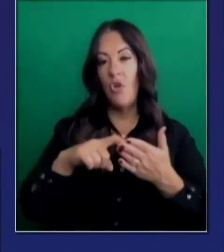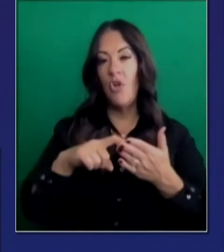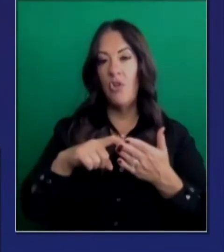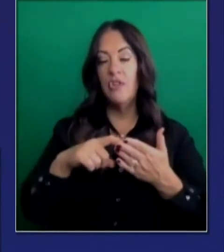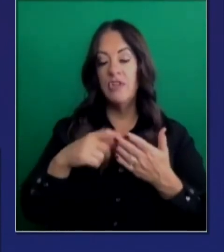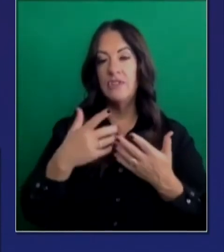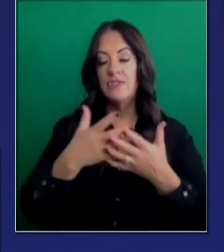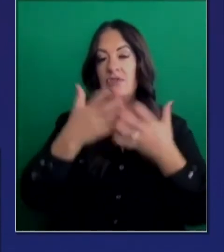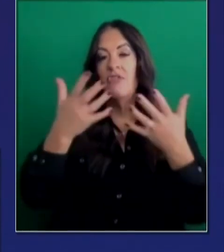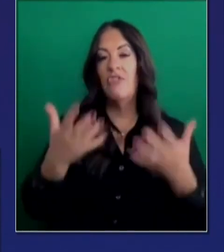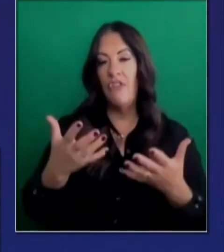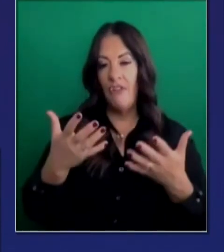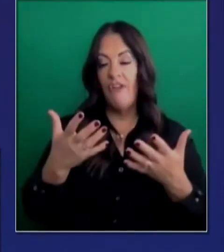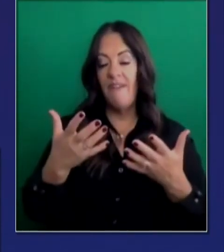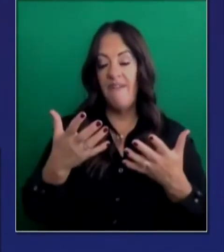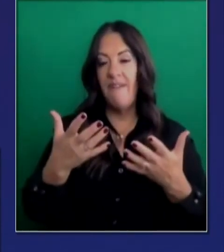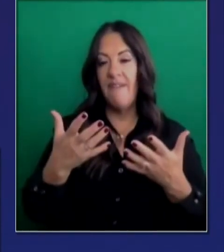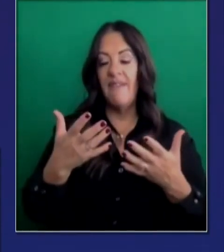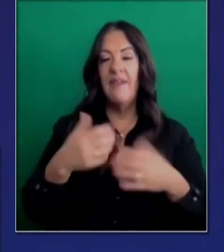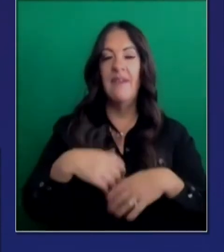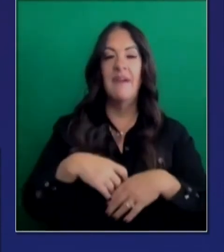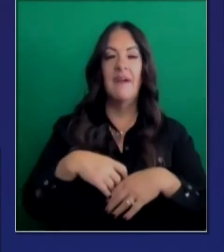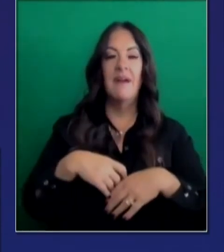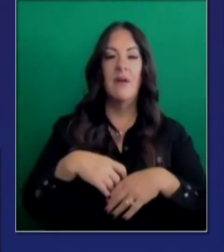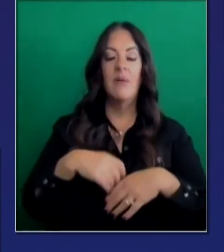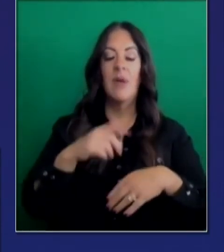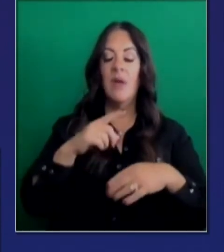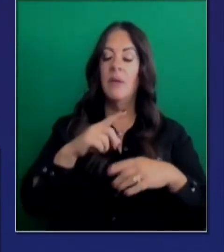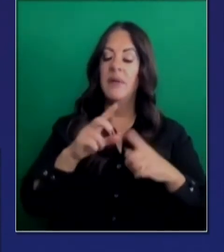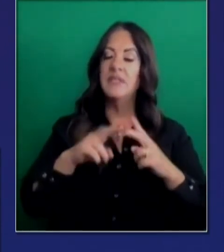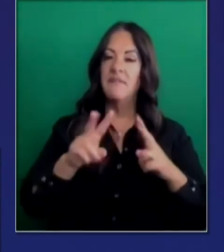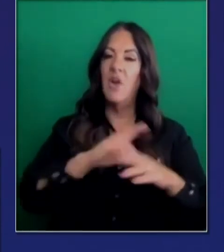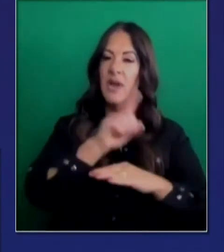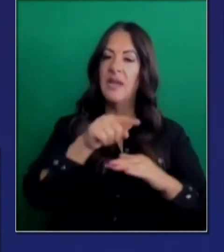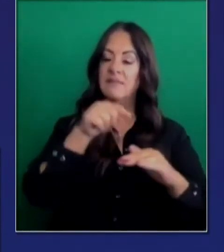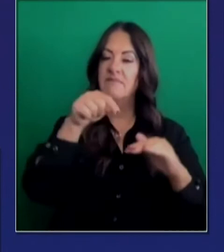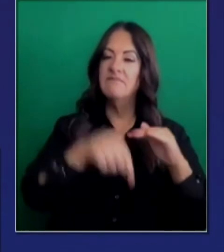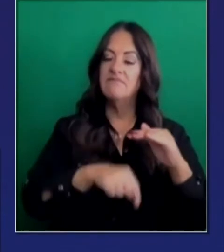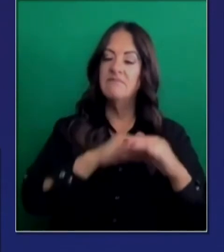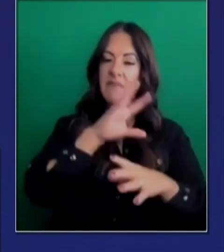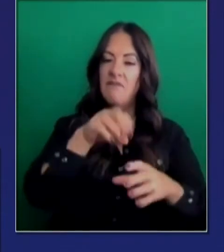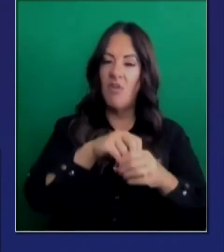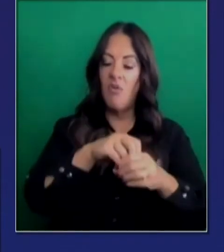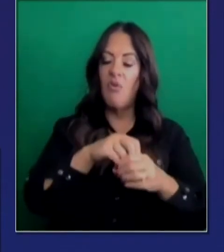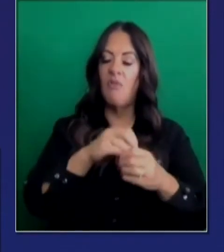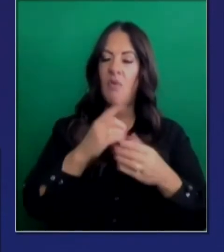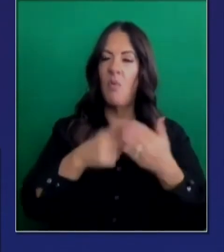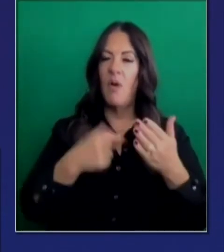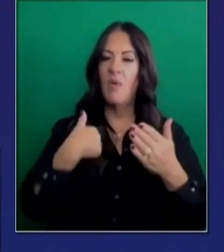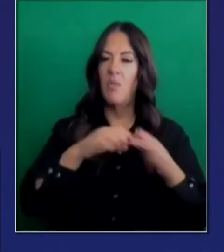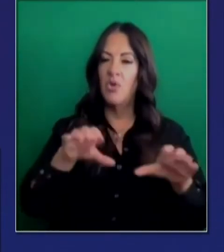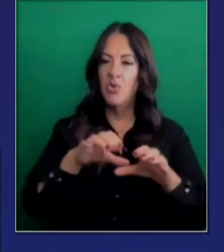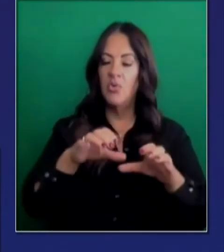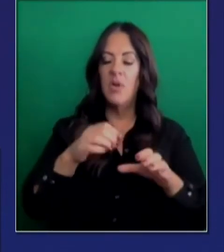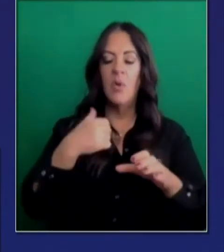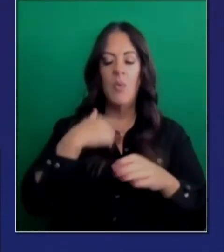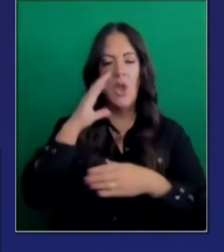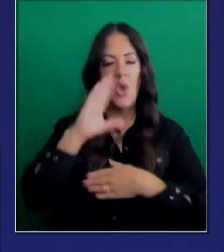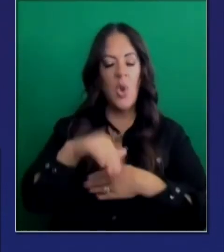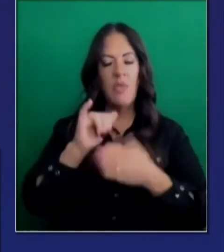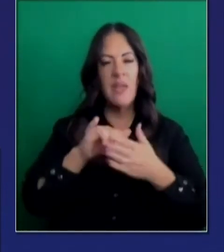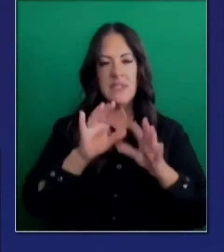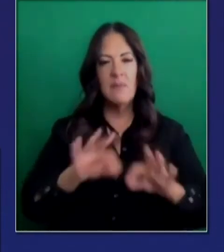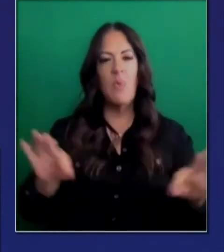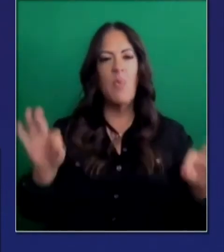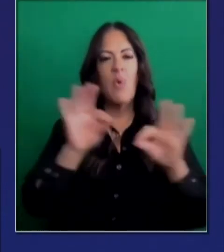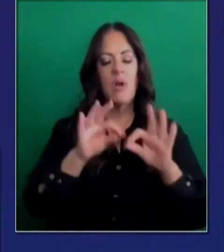it's a dynamic process. And so we recognize the importance and the imperative of staying on top of this issue and continue to do what we can